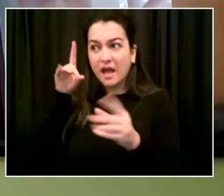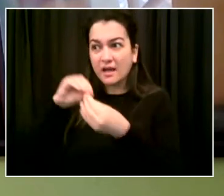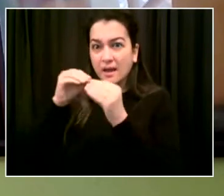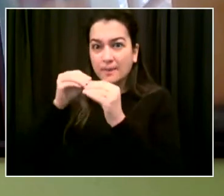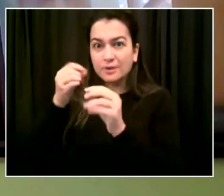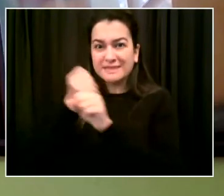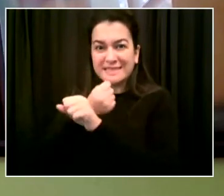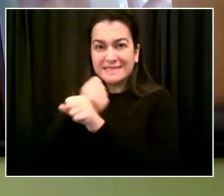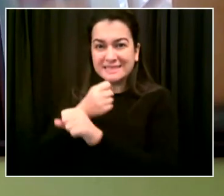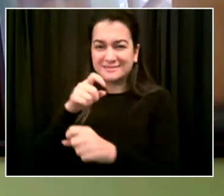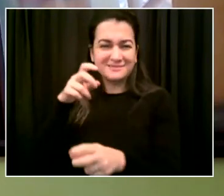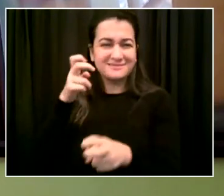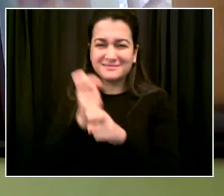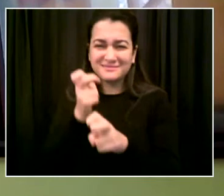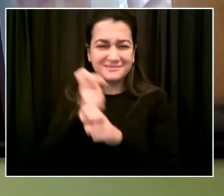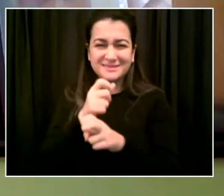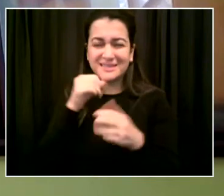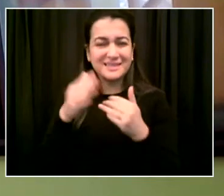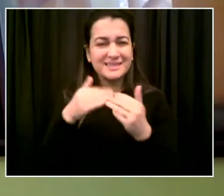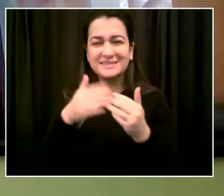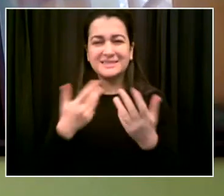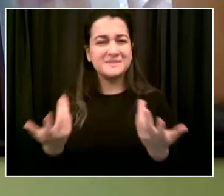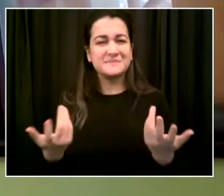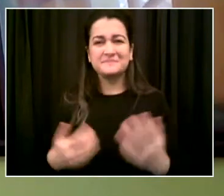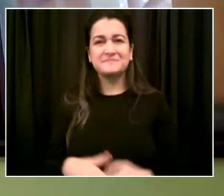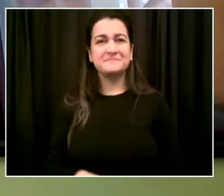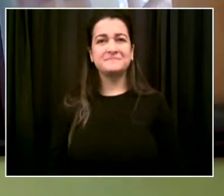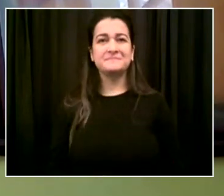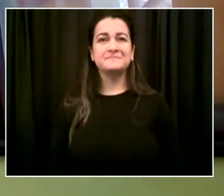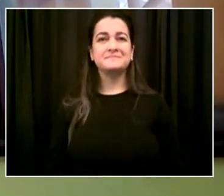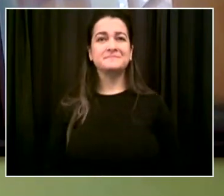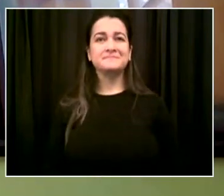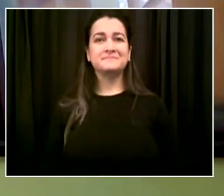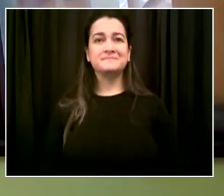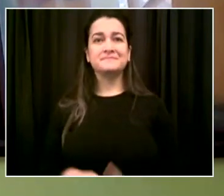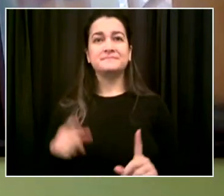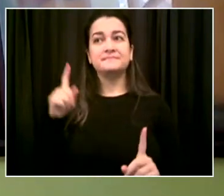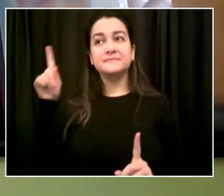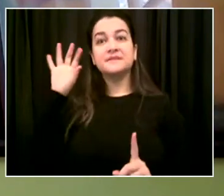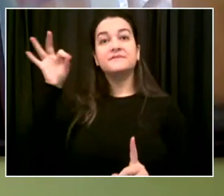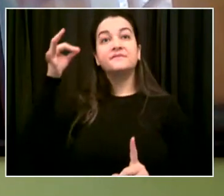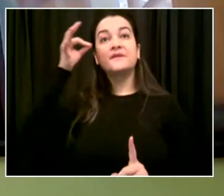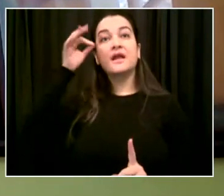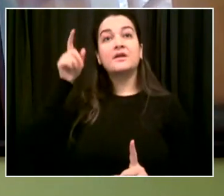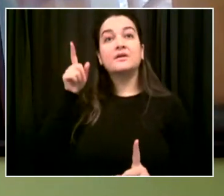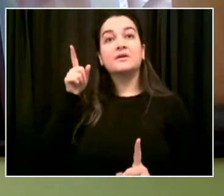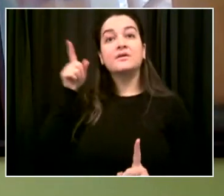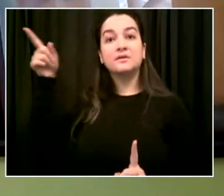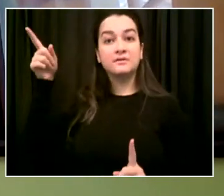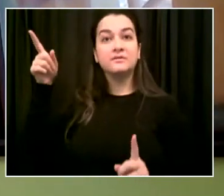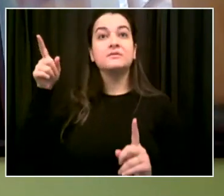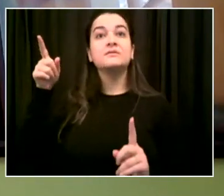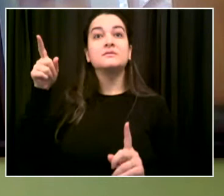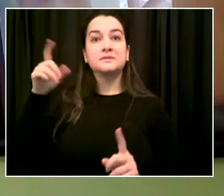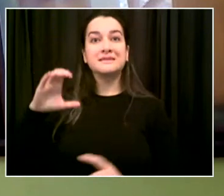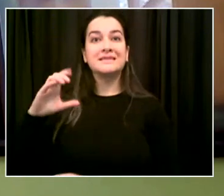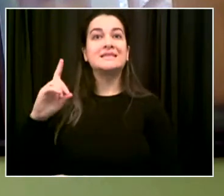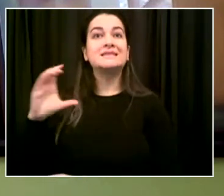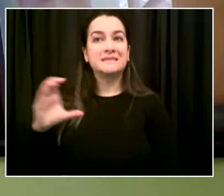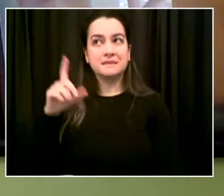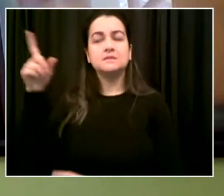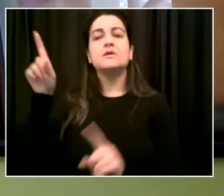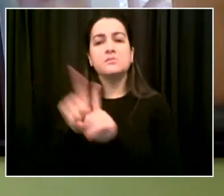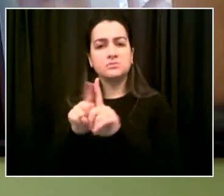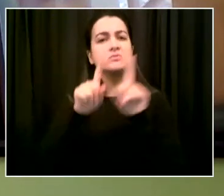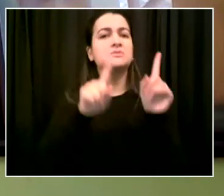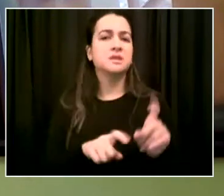we're going to have a much better way to pin down exactly which variants, how many there are, how often are they